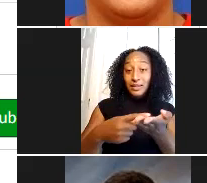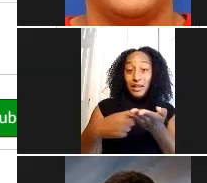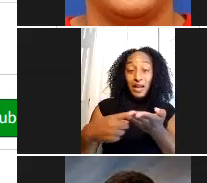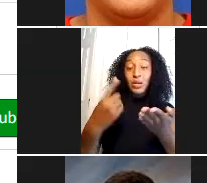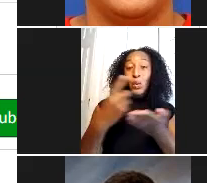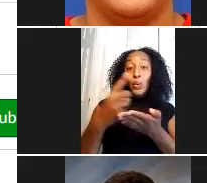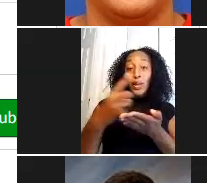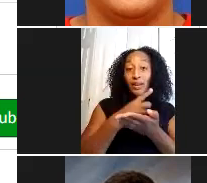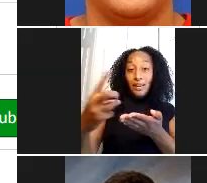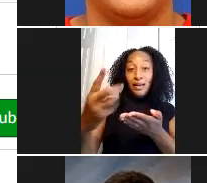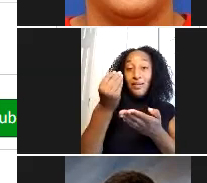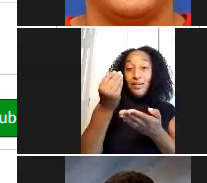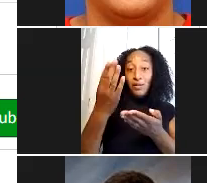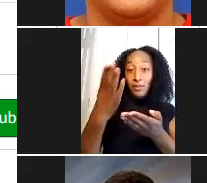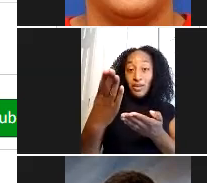classmates, okay?